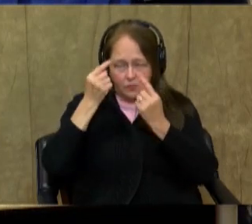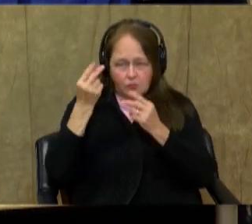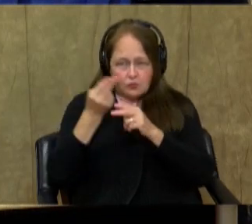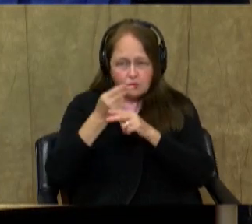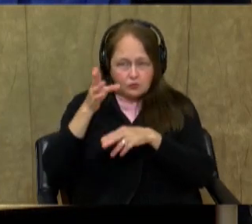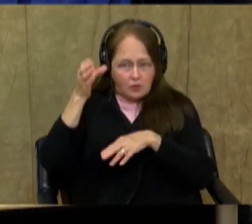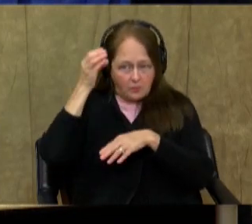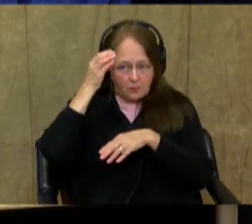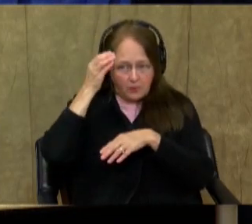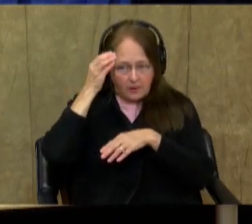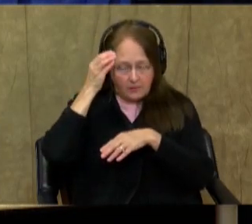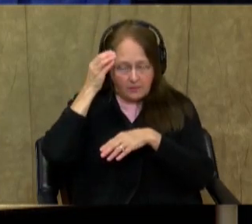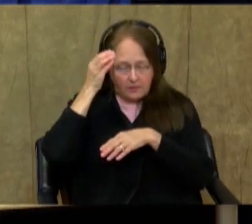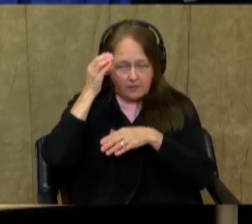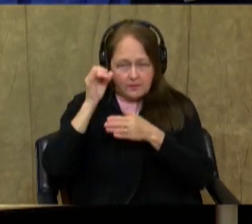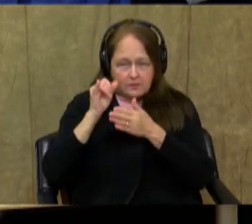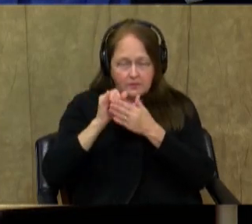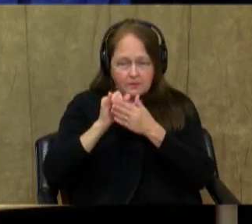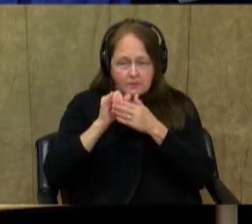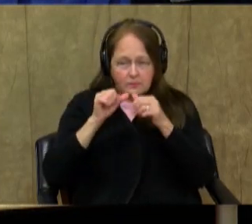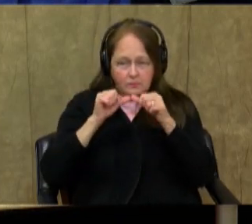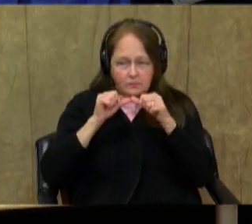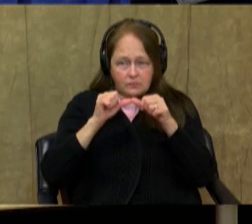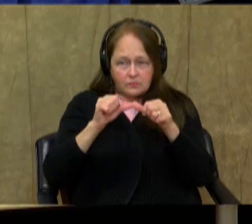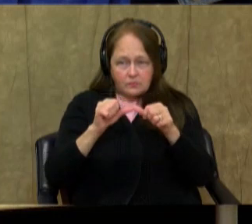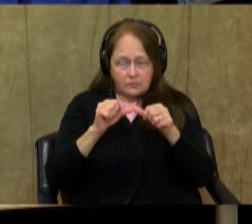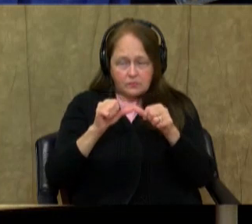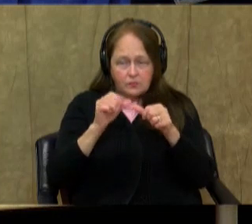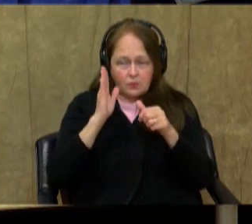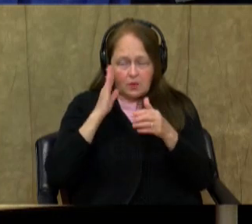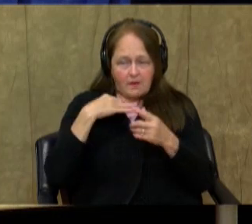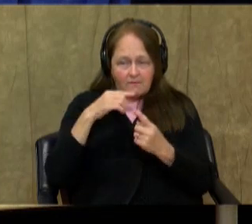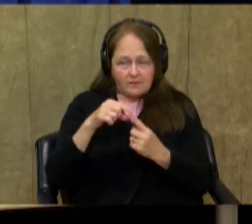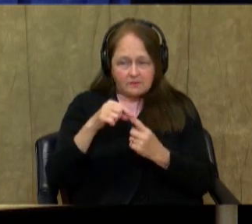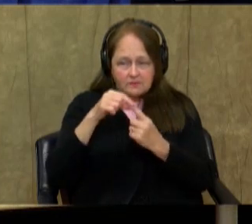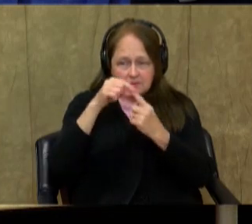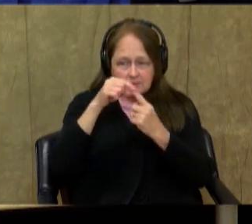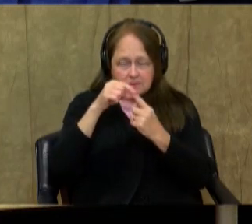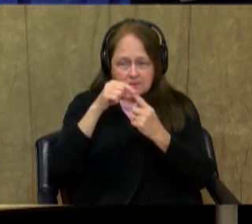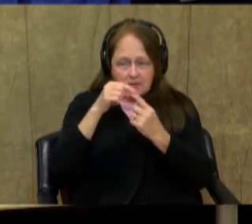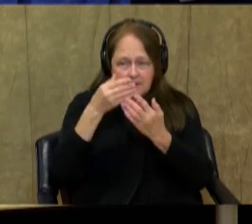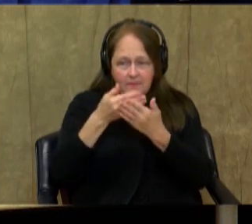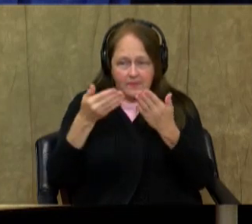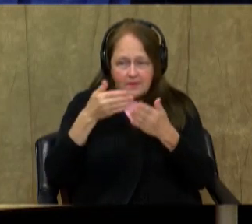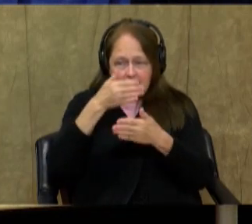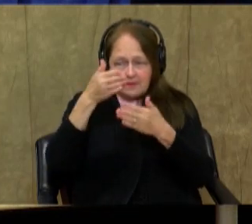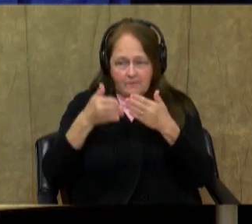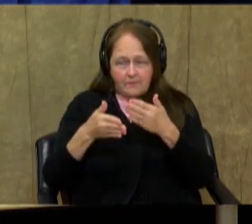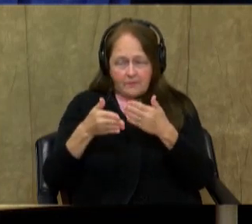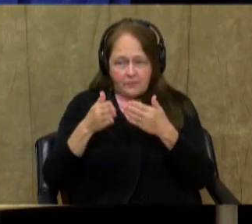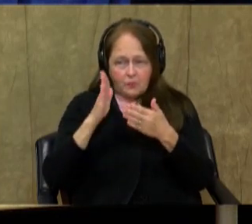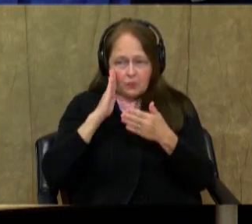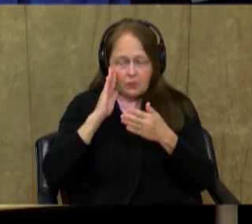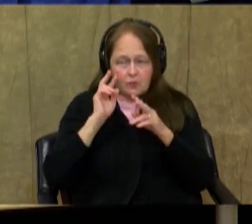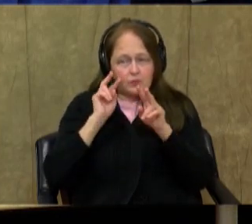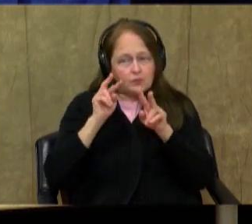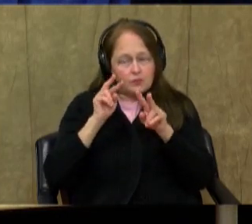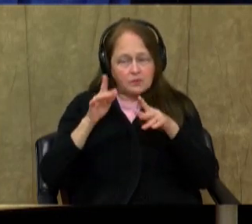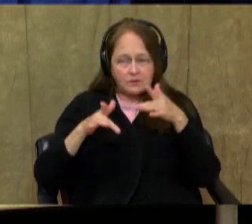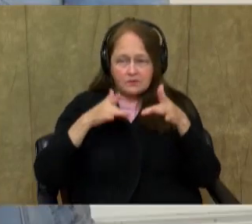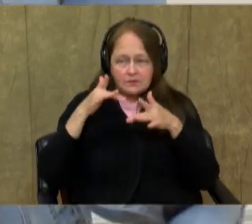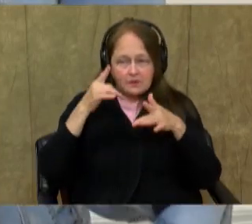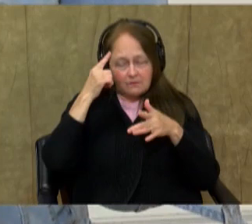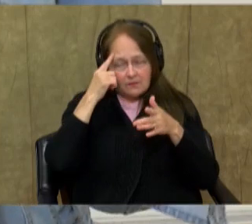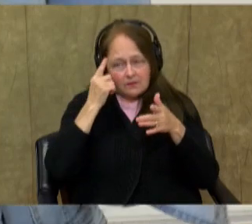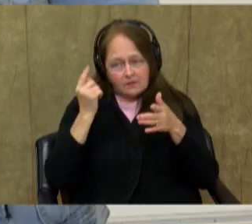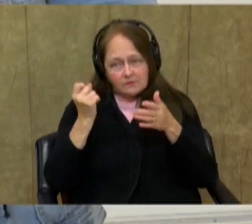brains. I want you to stay tuned because I'm going to have a special thing for you at the end, something to look forward to